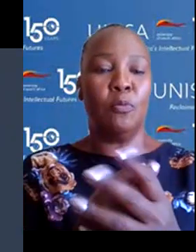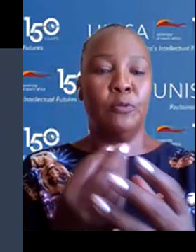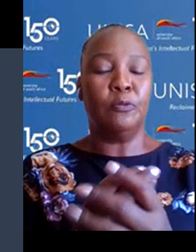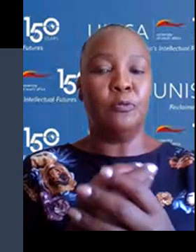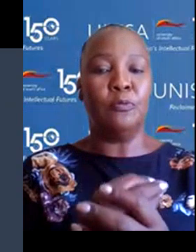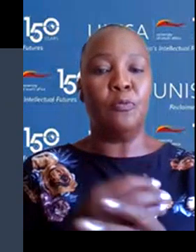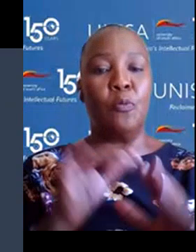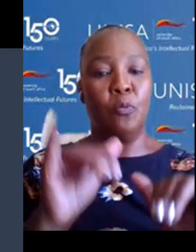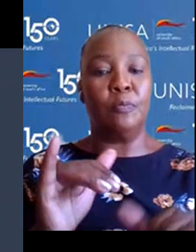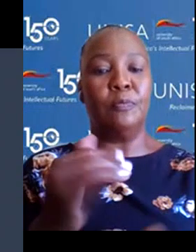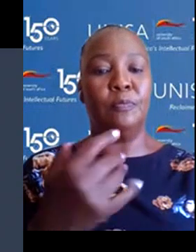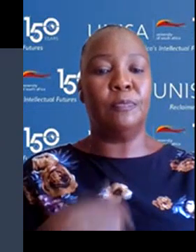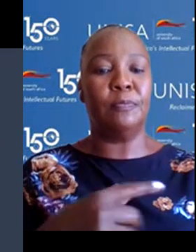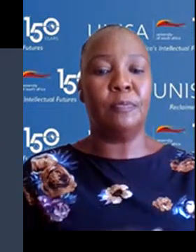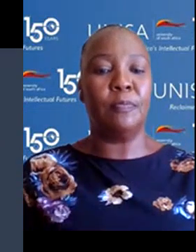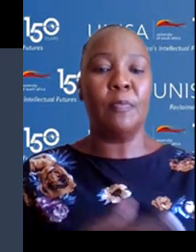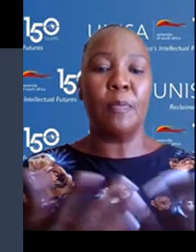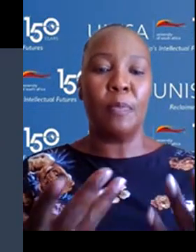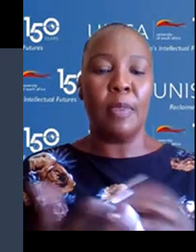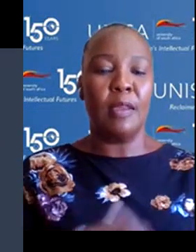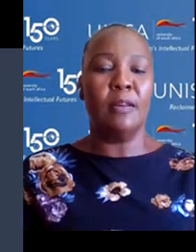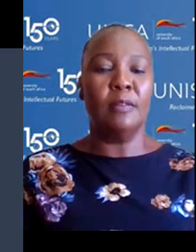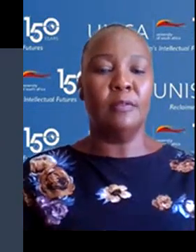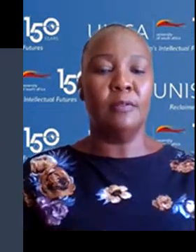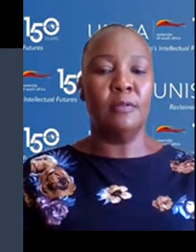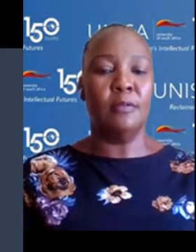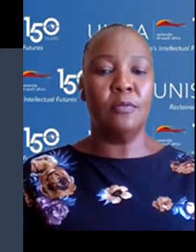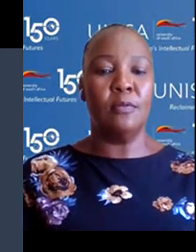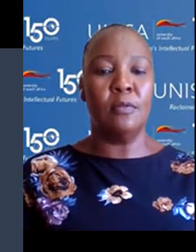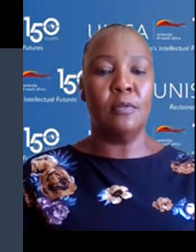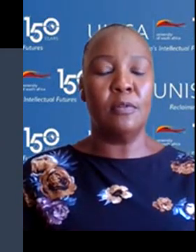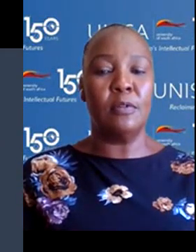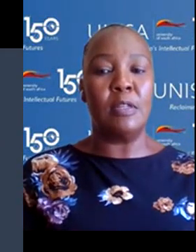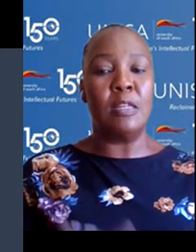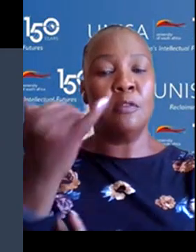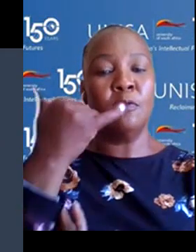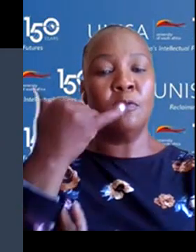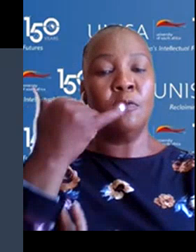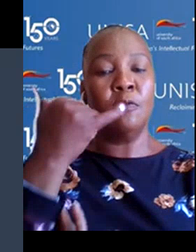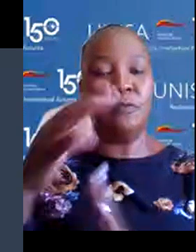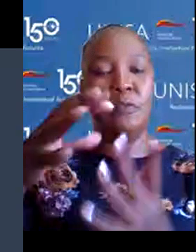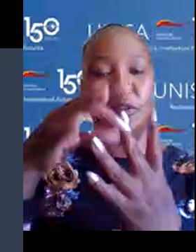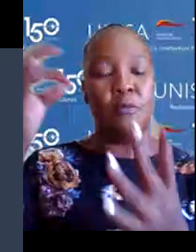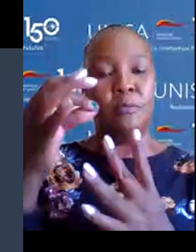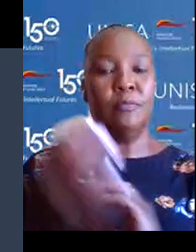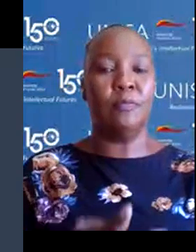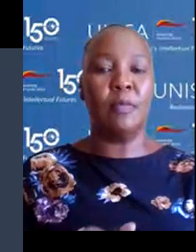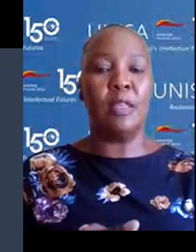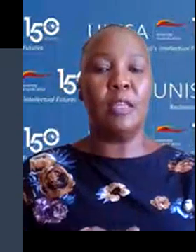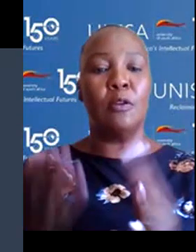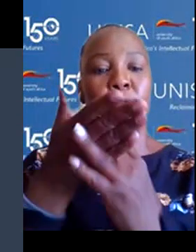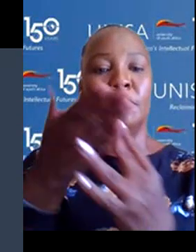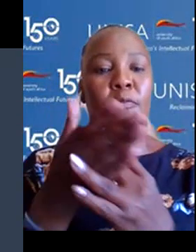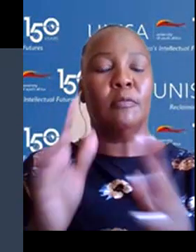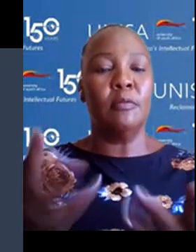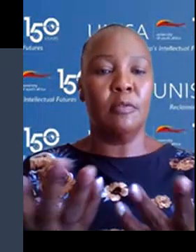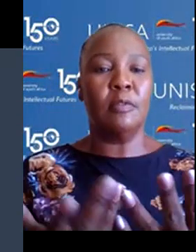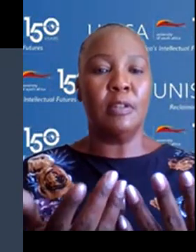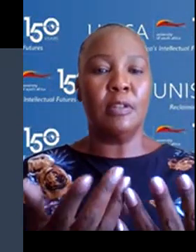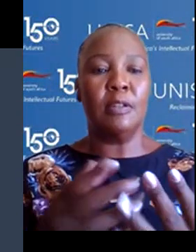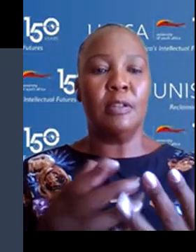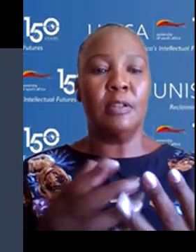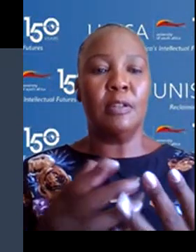us. Then you've got the third option, which is your smartphone. All right, so you'll be able to access it. I see